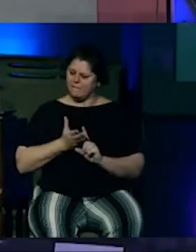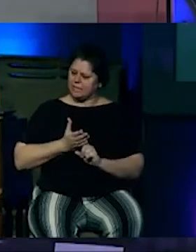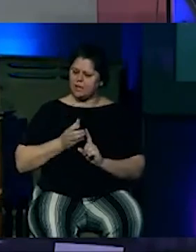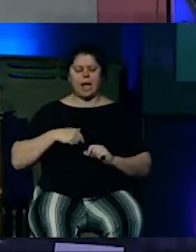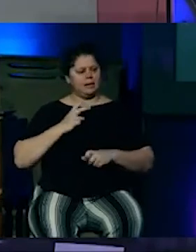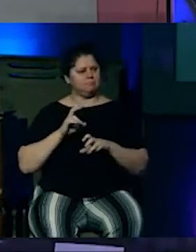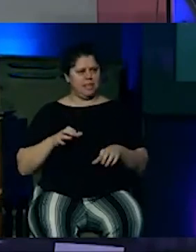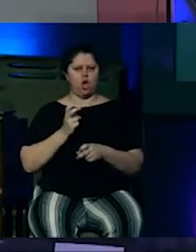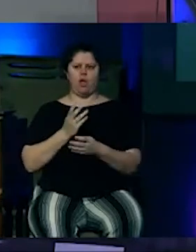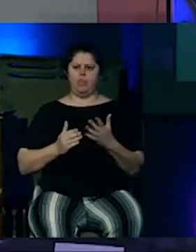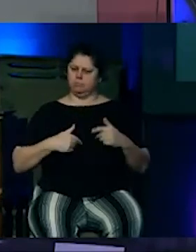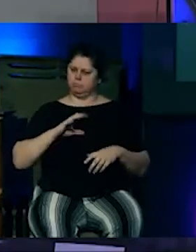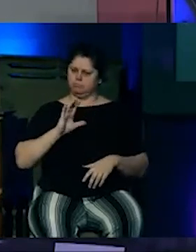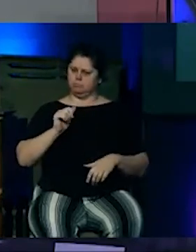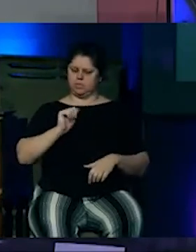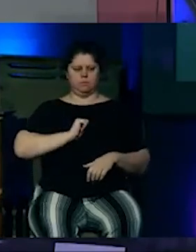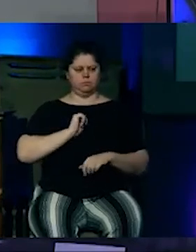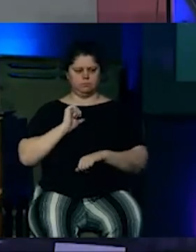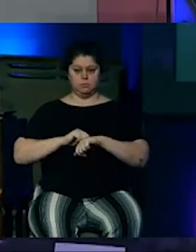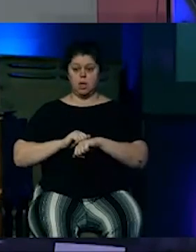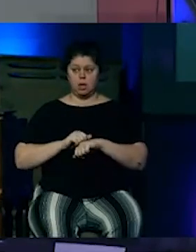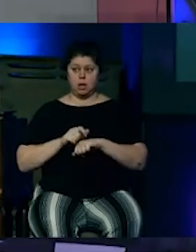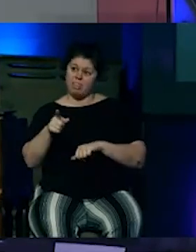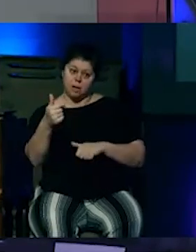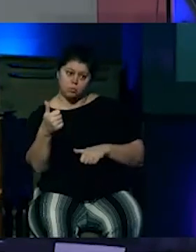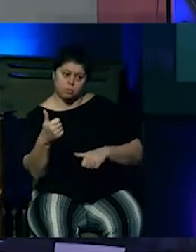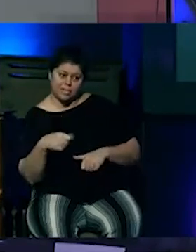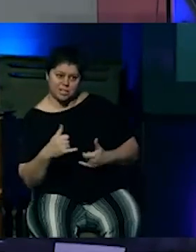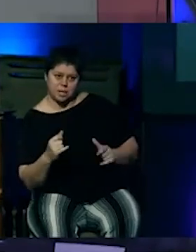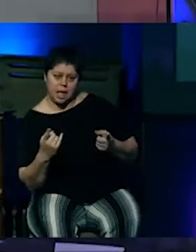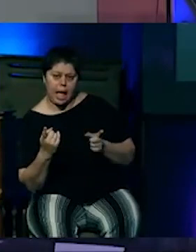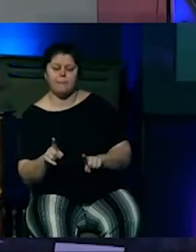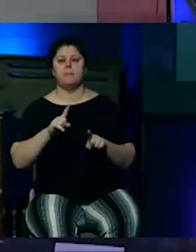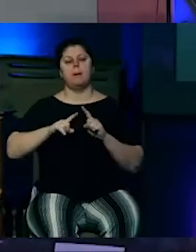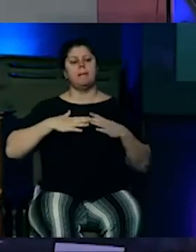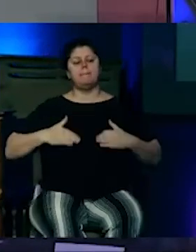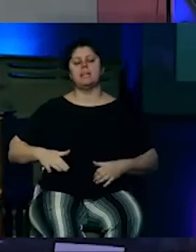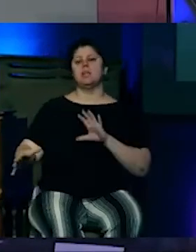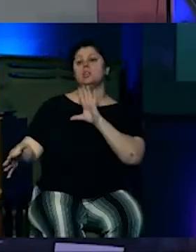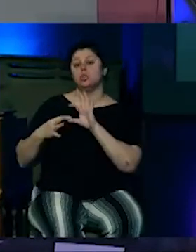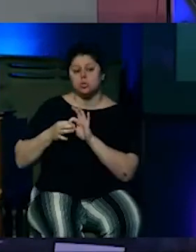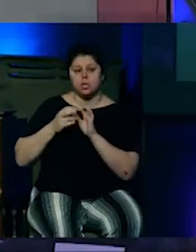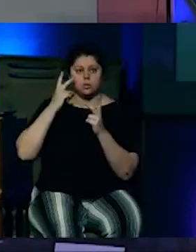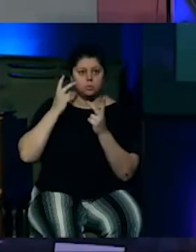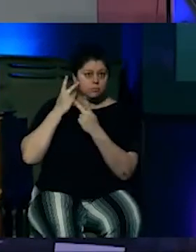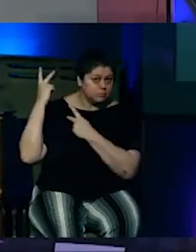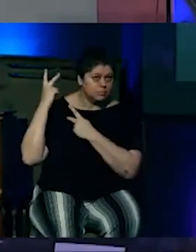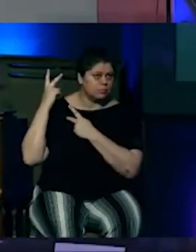did the hard thing. And it's not that like the rejection didn't happen, but rather the association that my body now had with that was